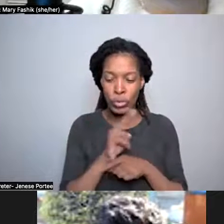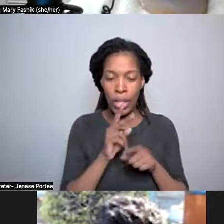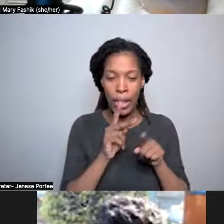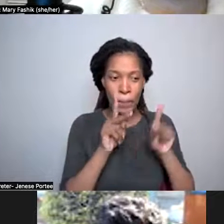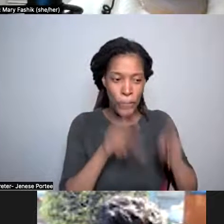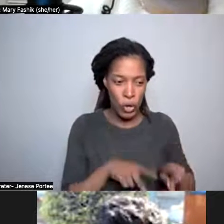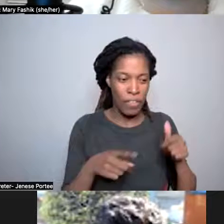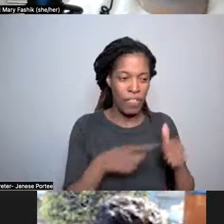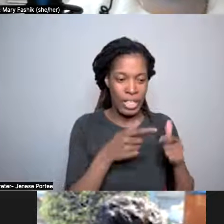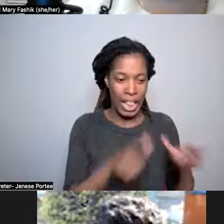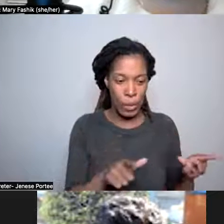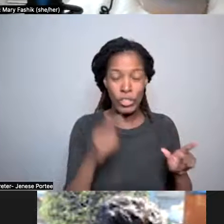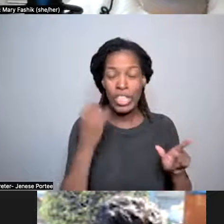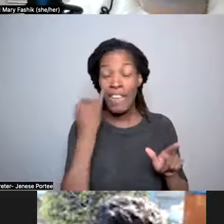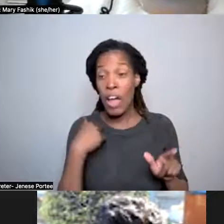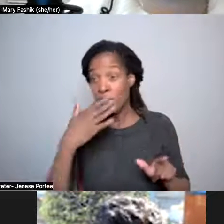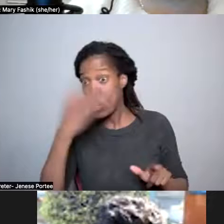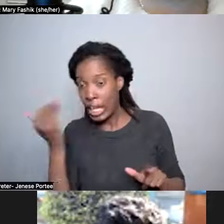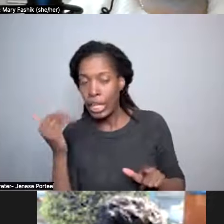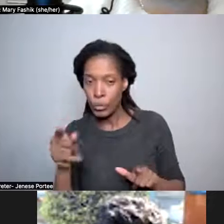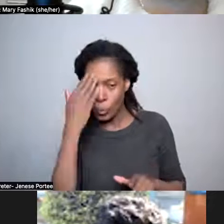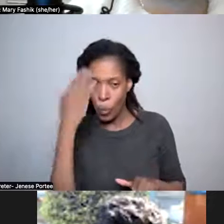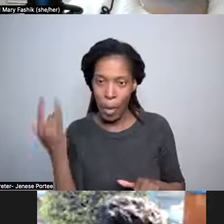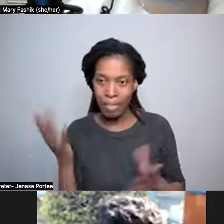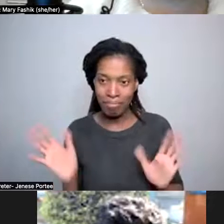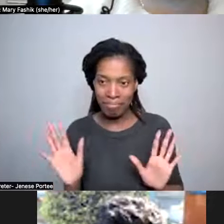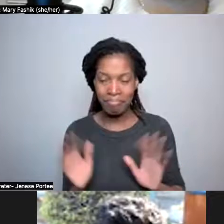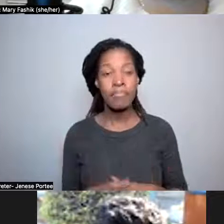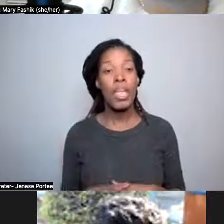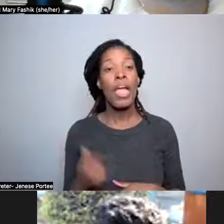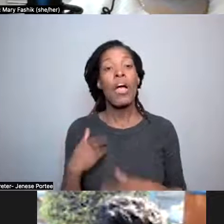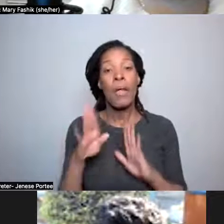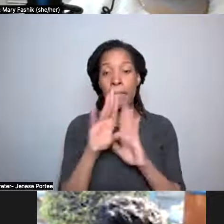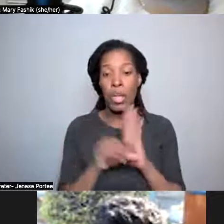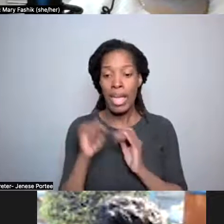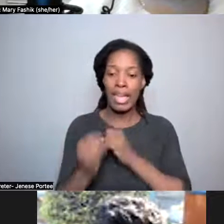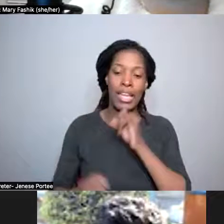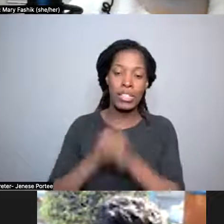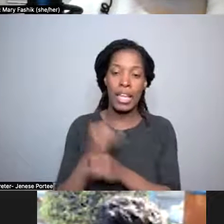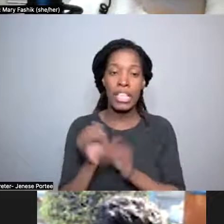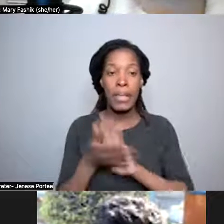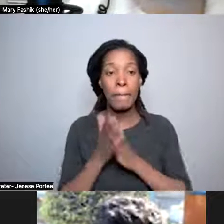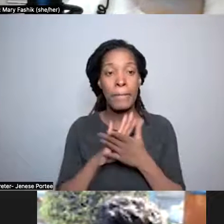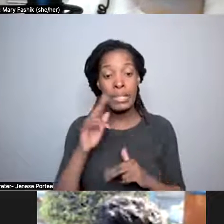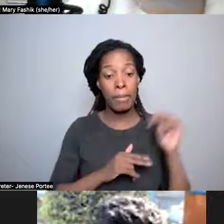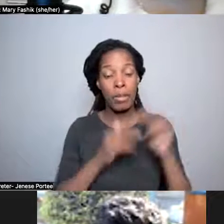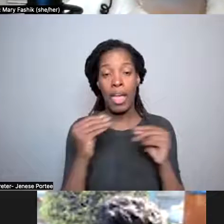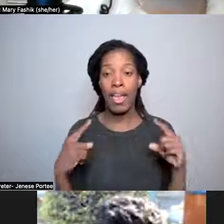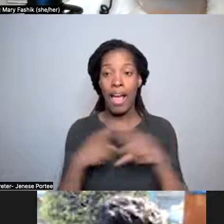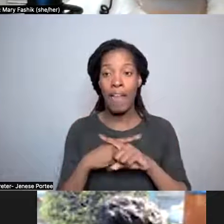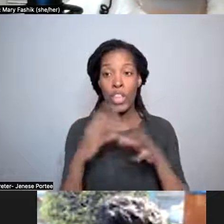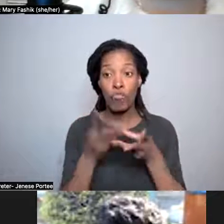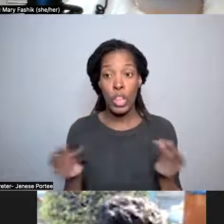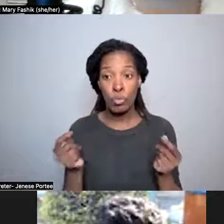forget, then you know why. I've got a background in international peace building and conflict resolution with a focus